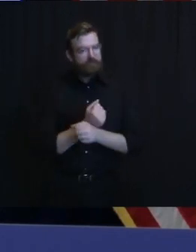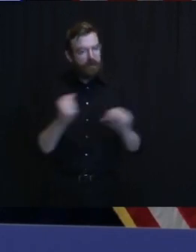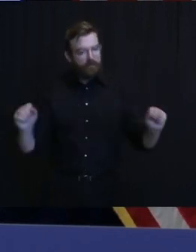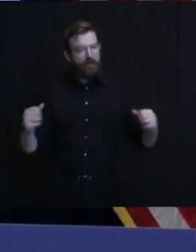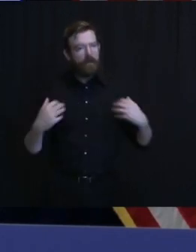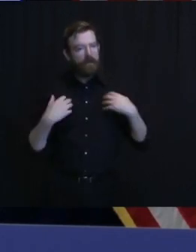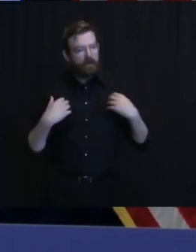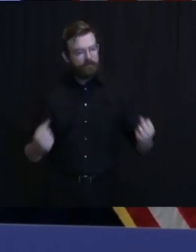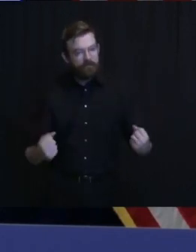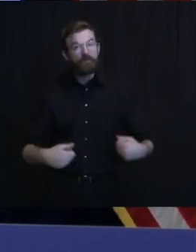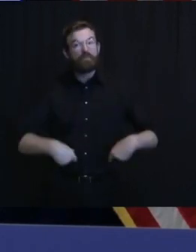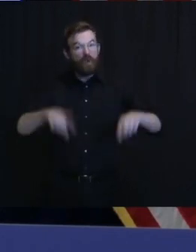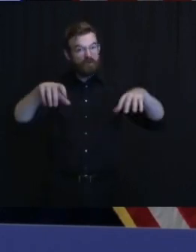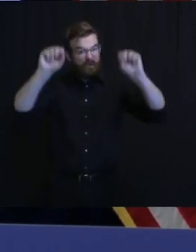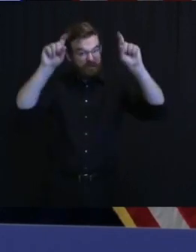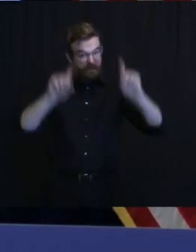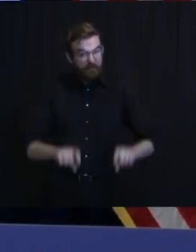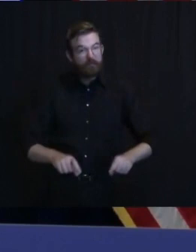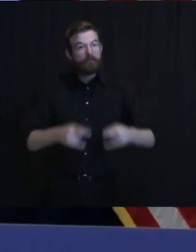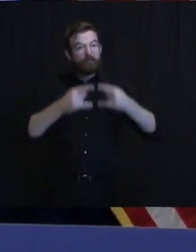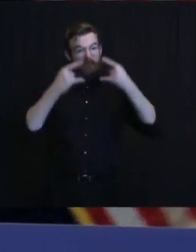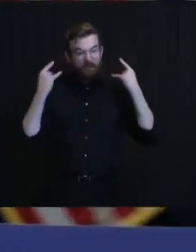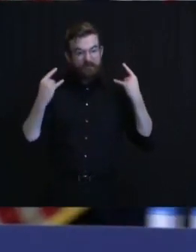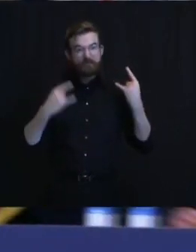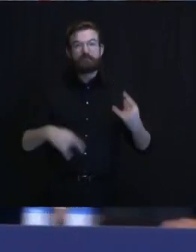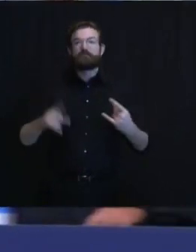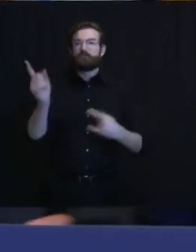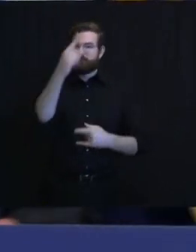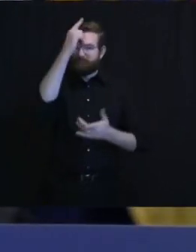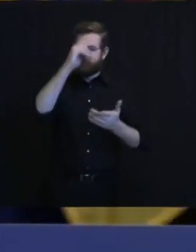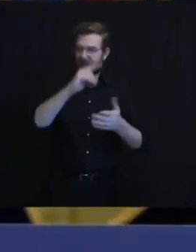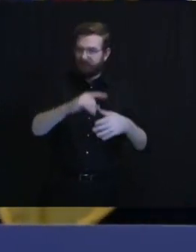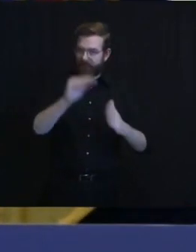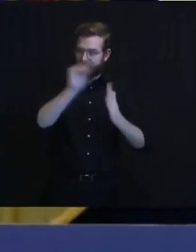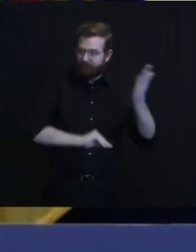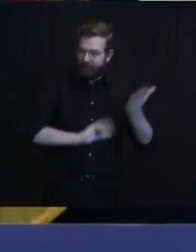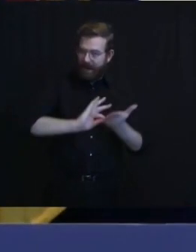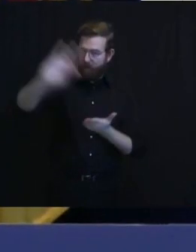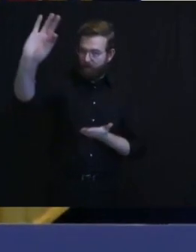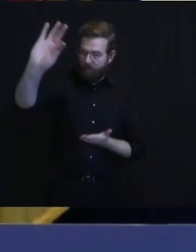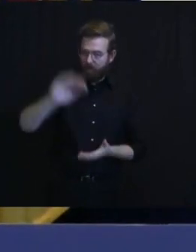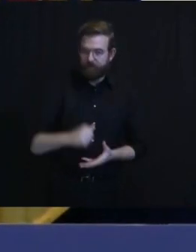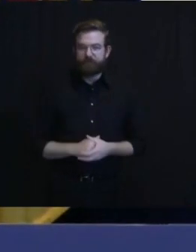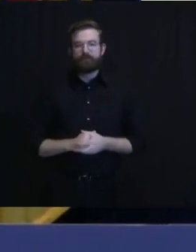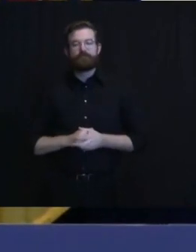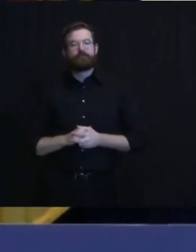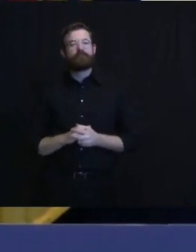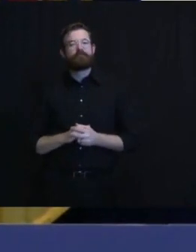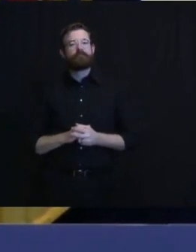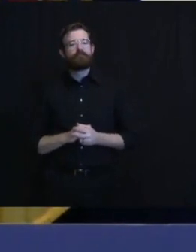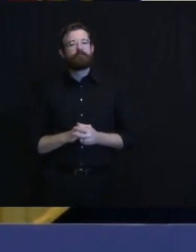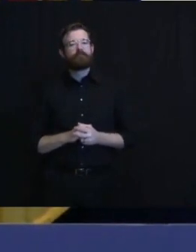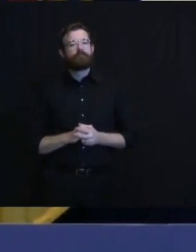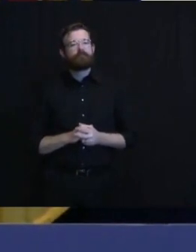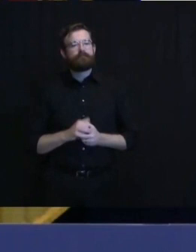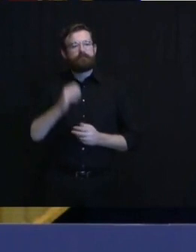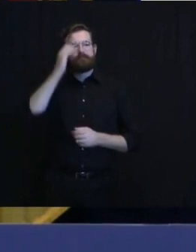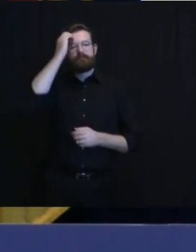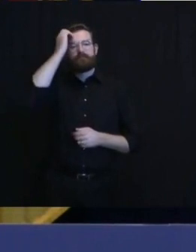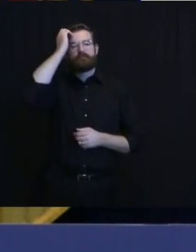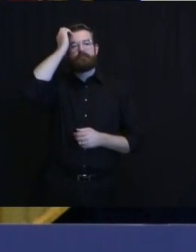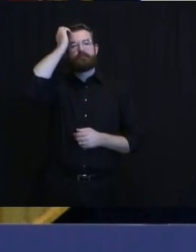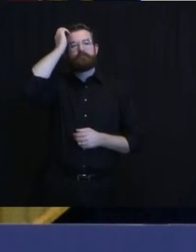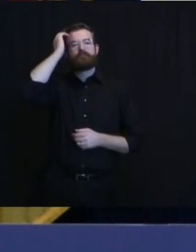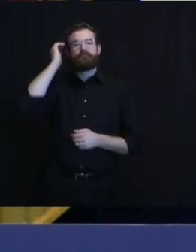you, and thank you for also the clarity that you gave to the fatalities in terms of how that number's built up. You